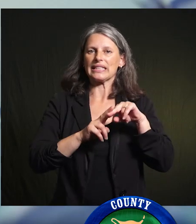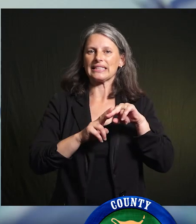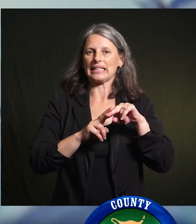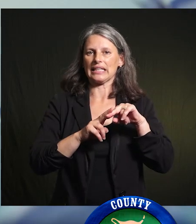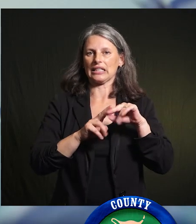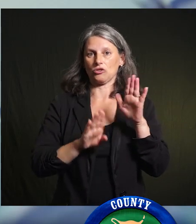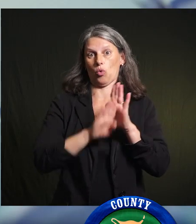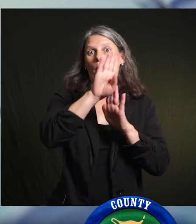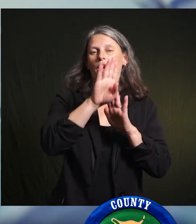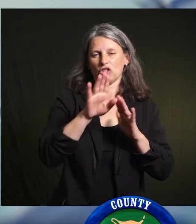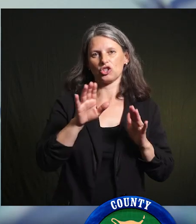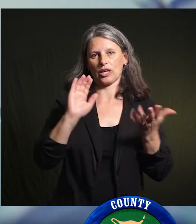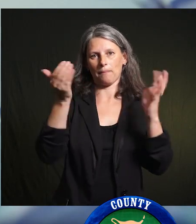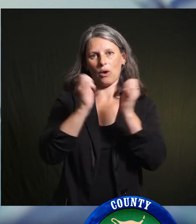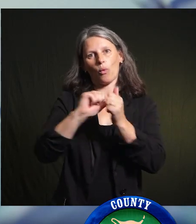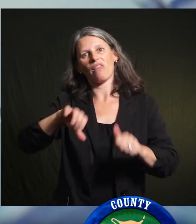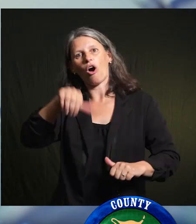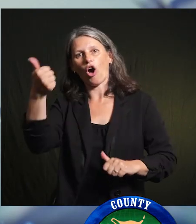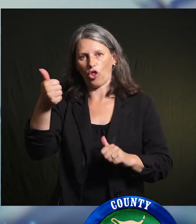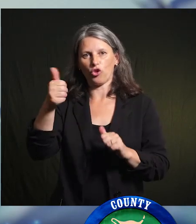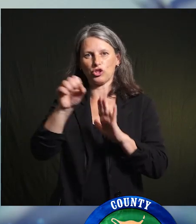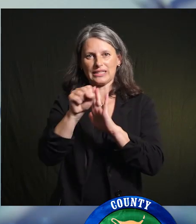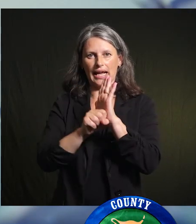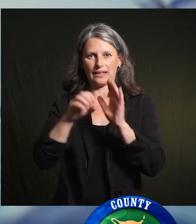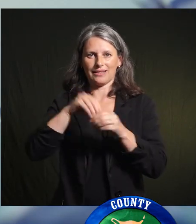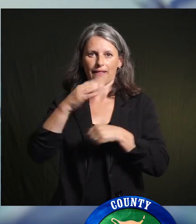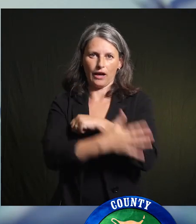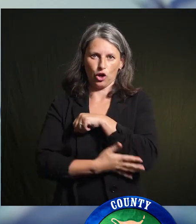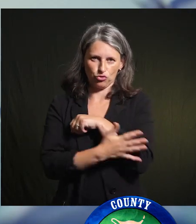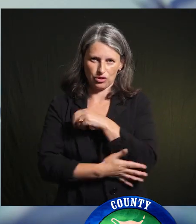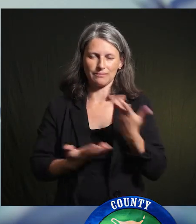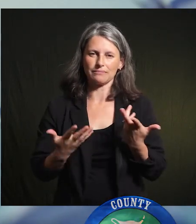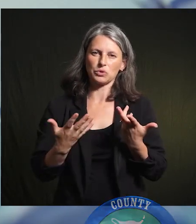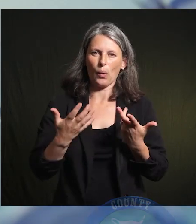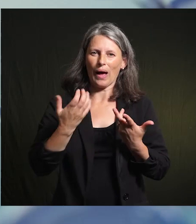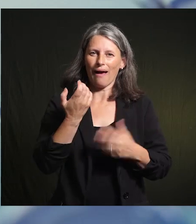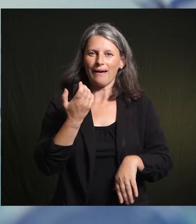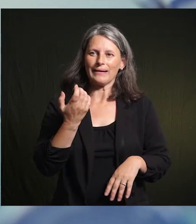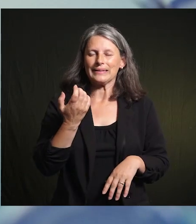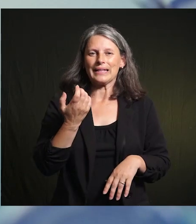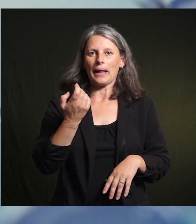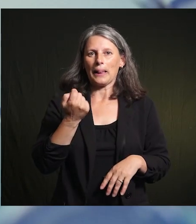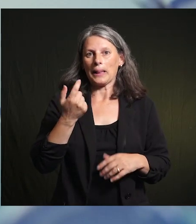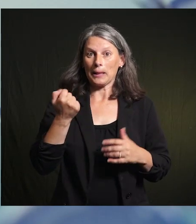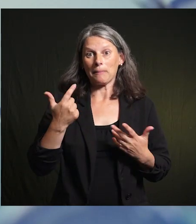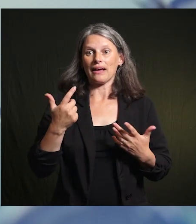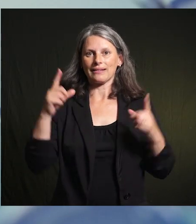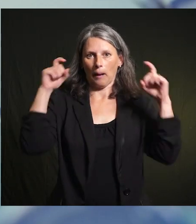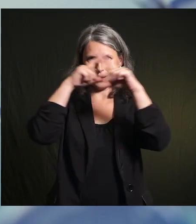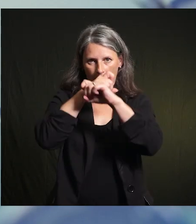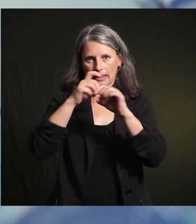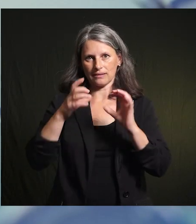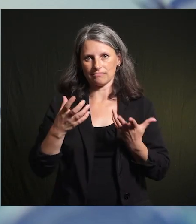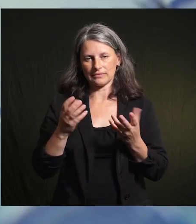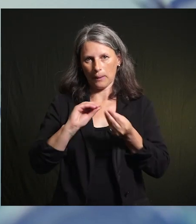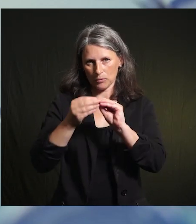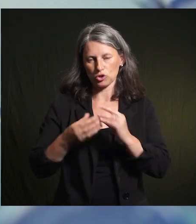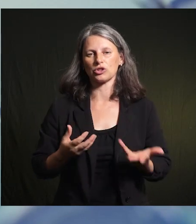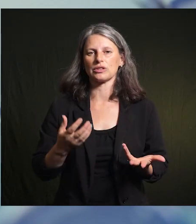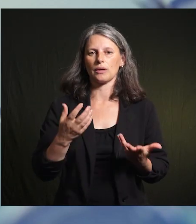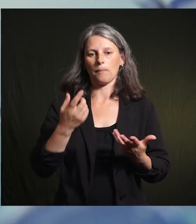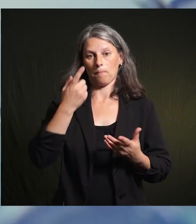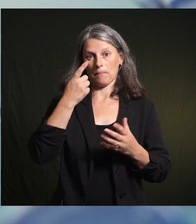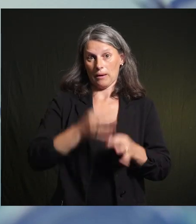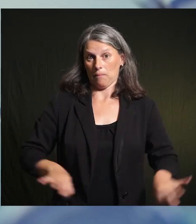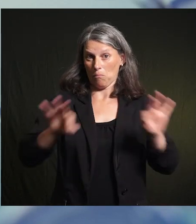dramatically as elsewhere in the state or around the country. So some mixed messages there. I think it's important for us to know that right now we are in a